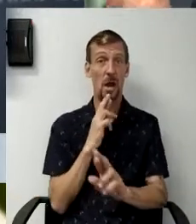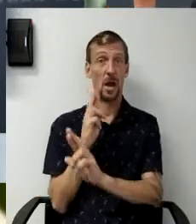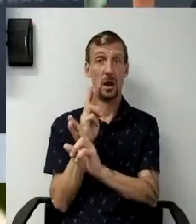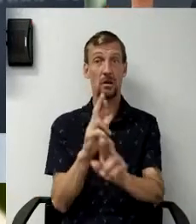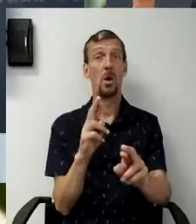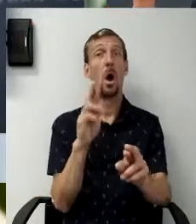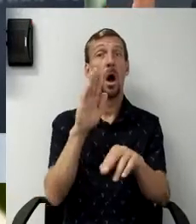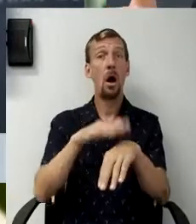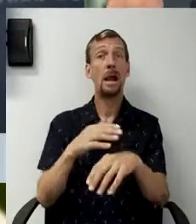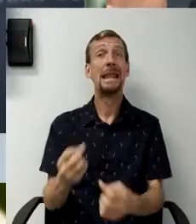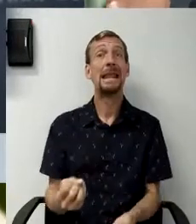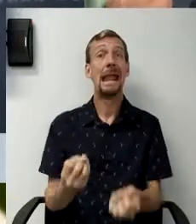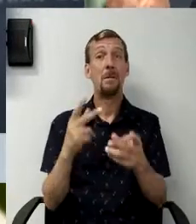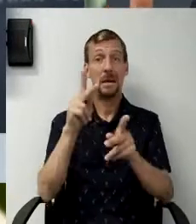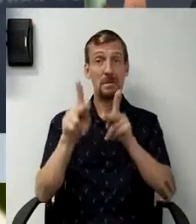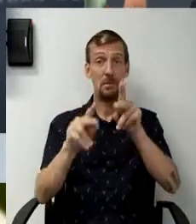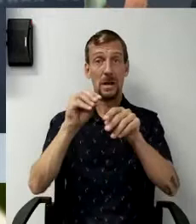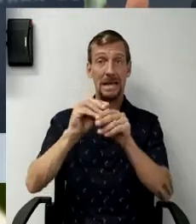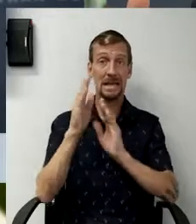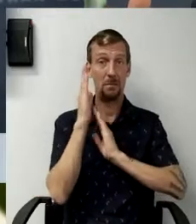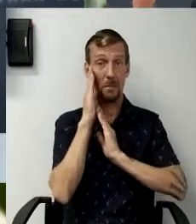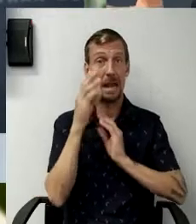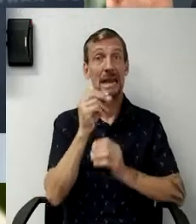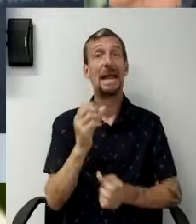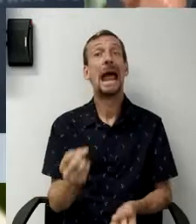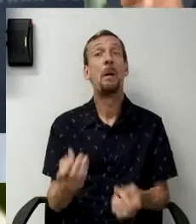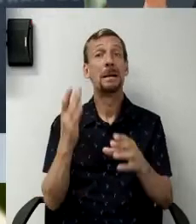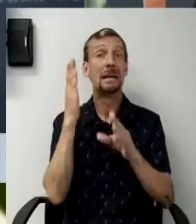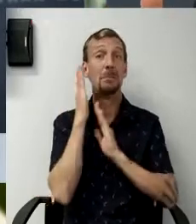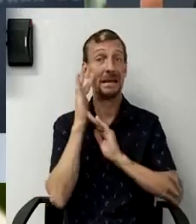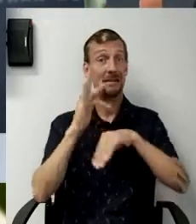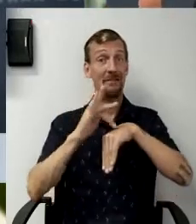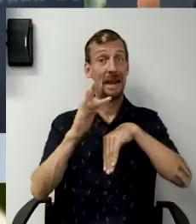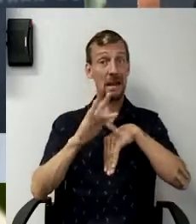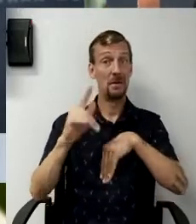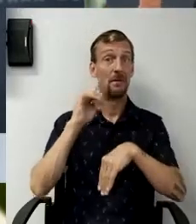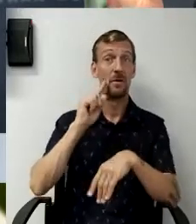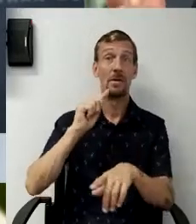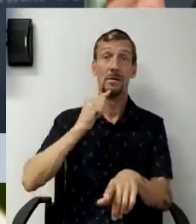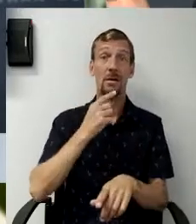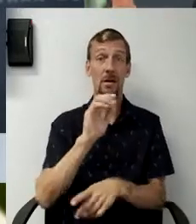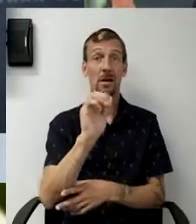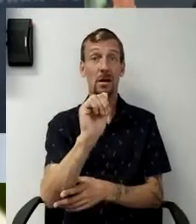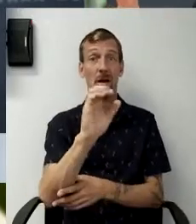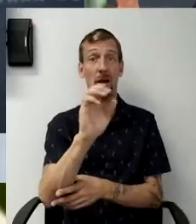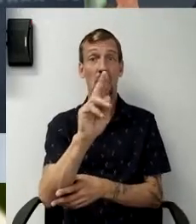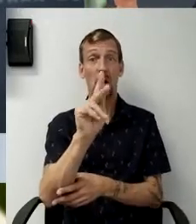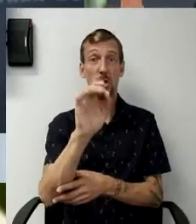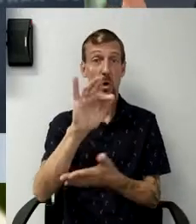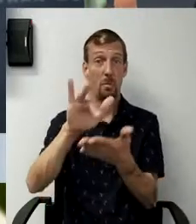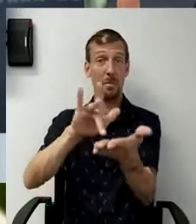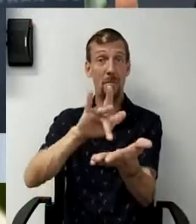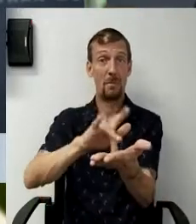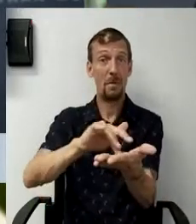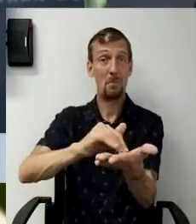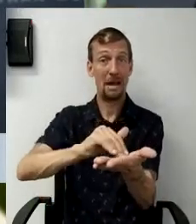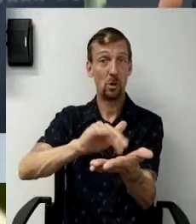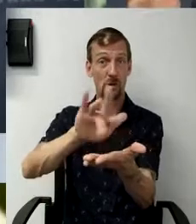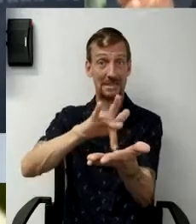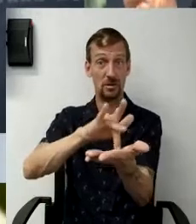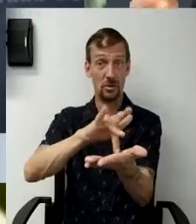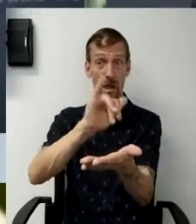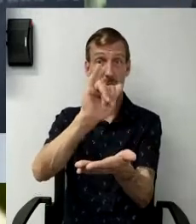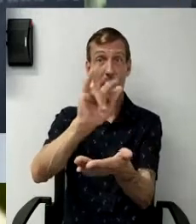the occupancy and the bed availability of the acute medical center, because that's essentially where we're taking care